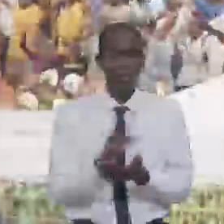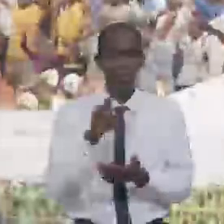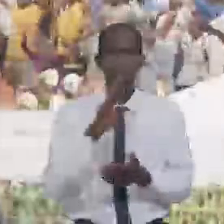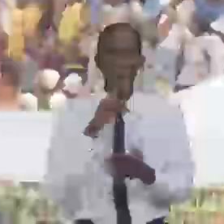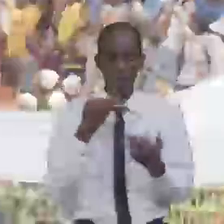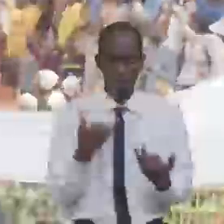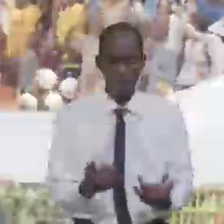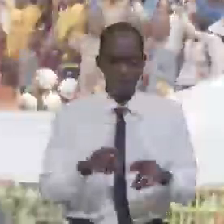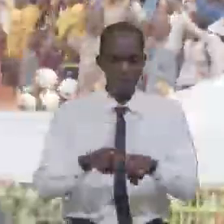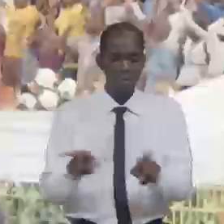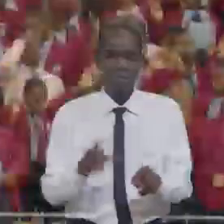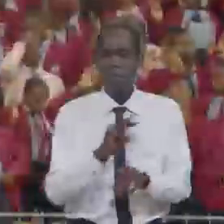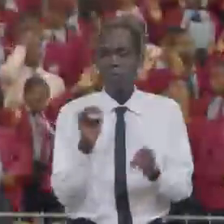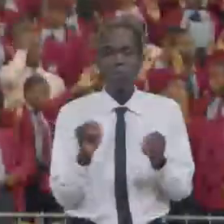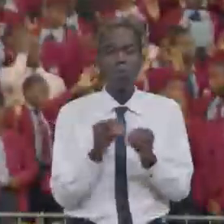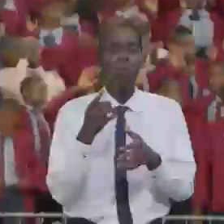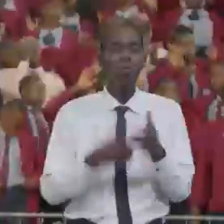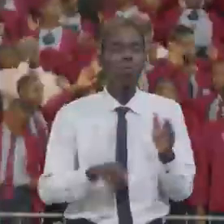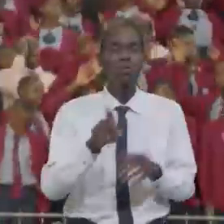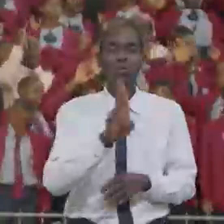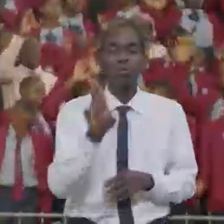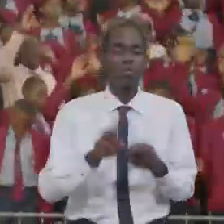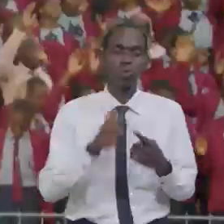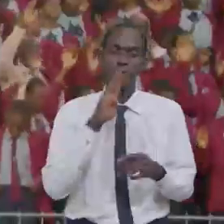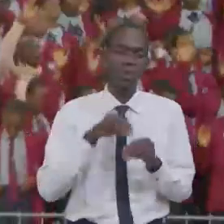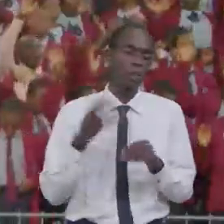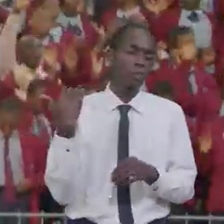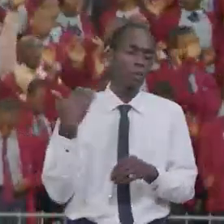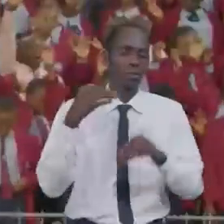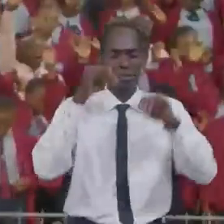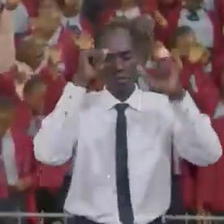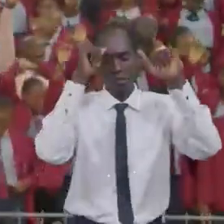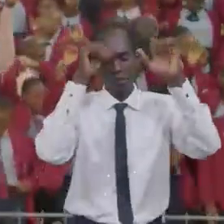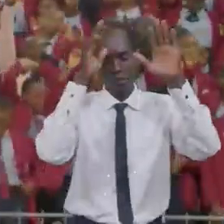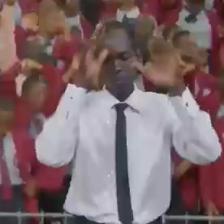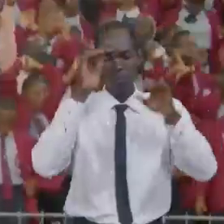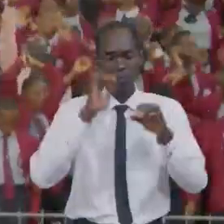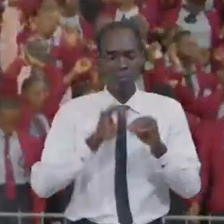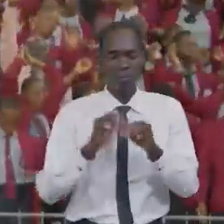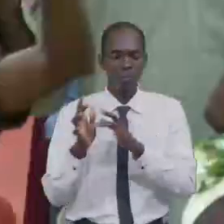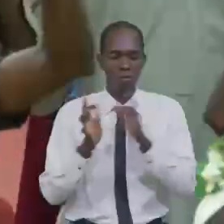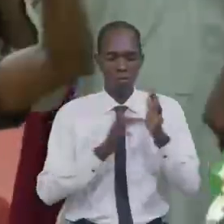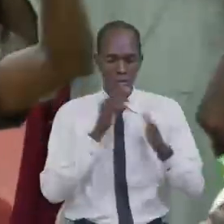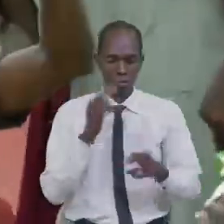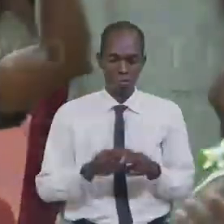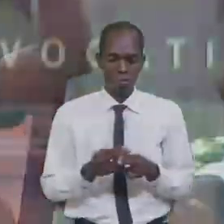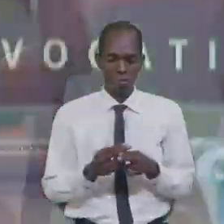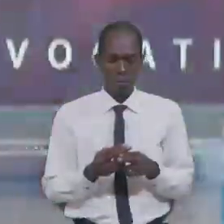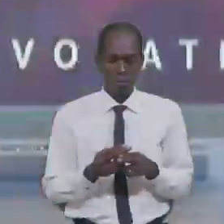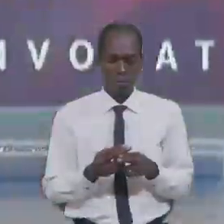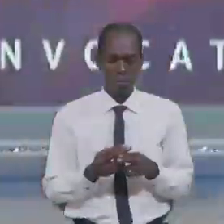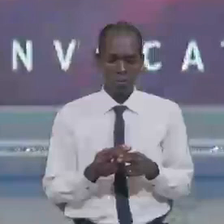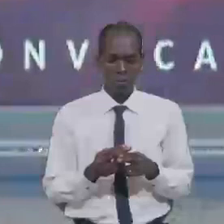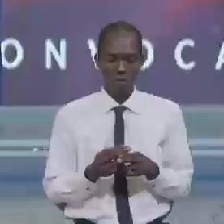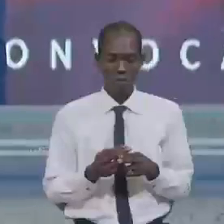You are no more what you used to be. Father, in Jesus' name,